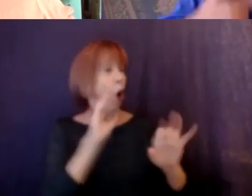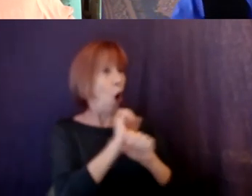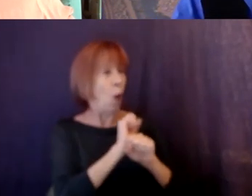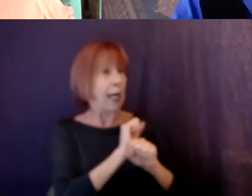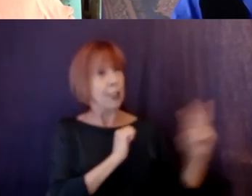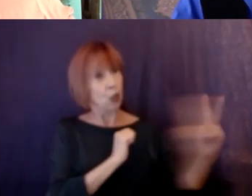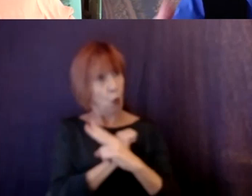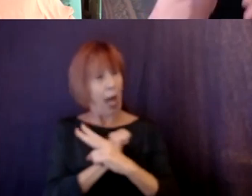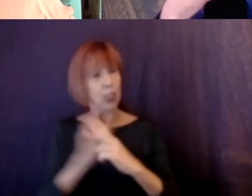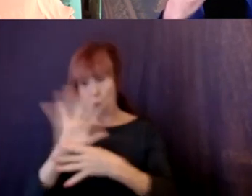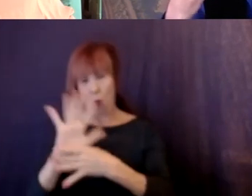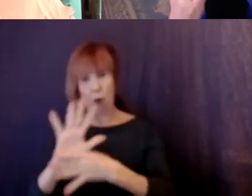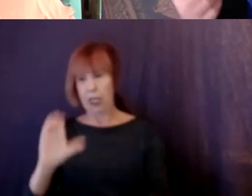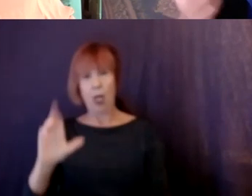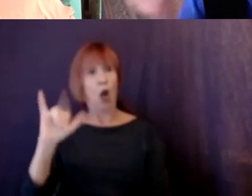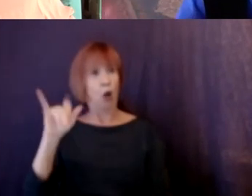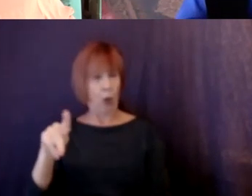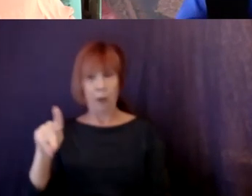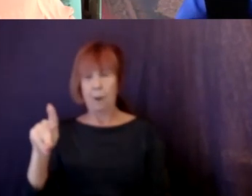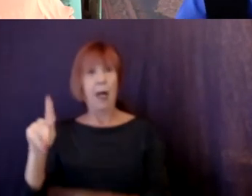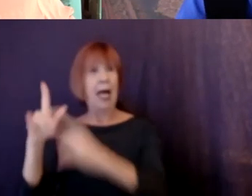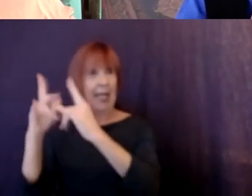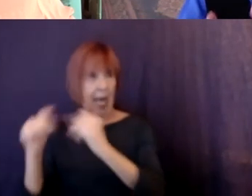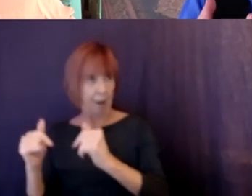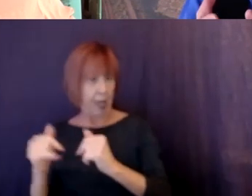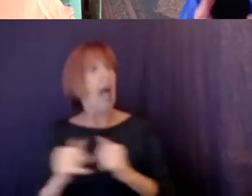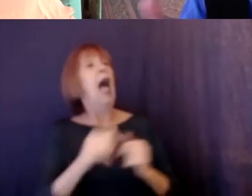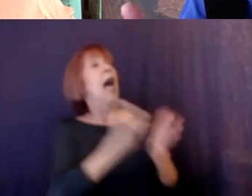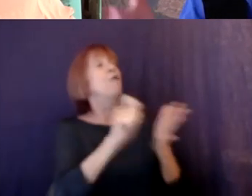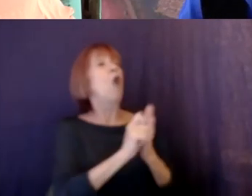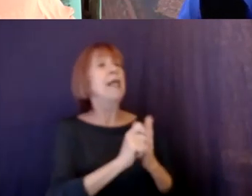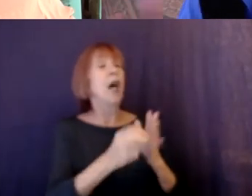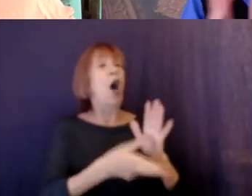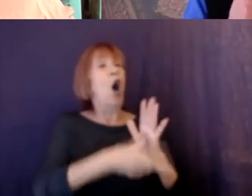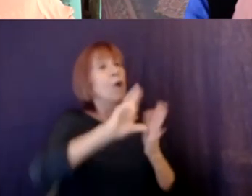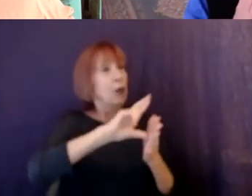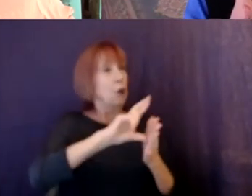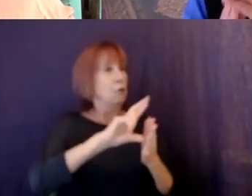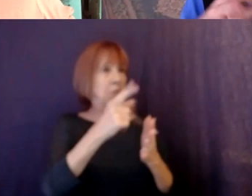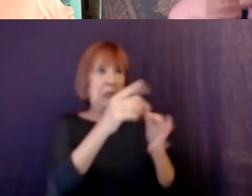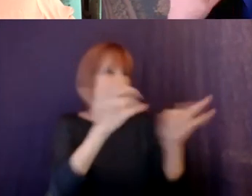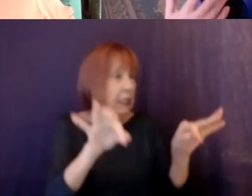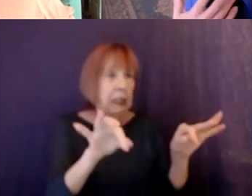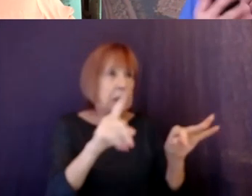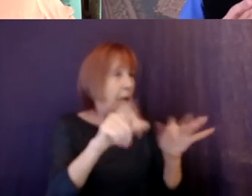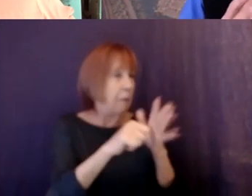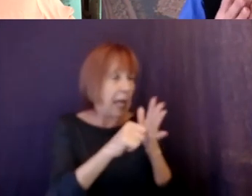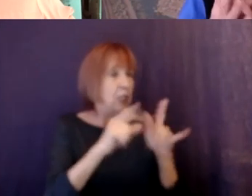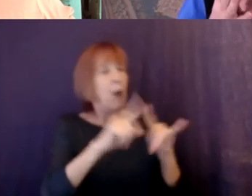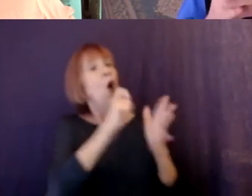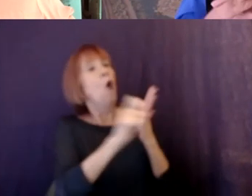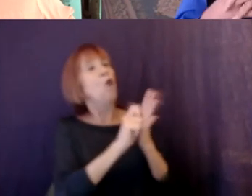write a review. It could be a sentence, it could be a paragraph, a page, whatever you want, and write